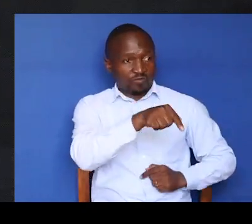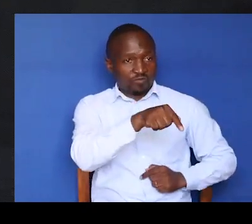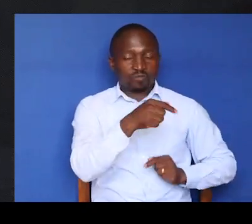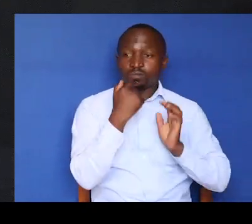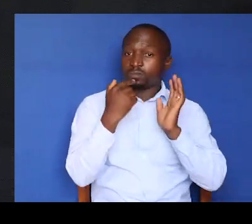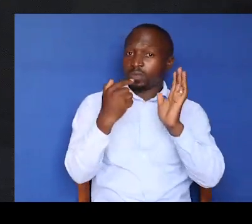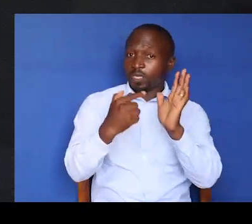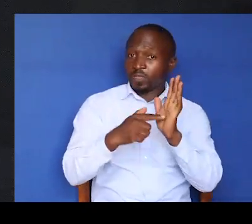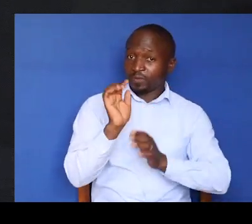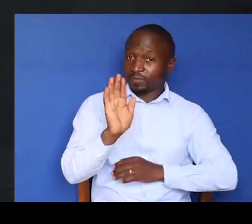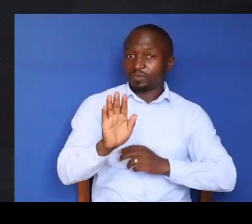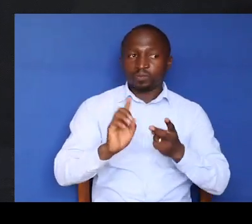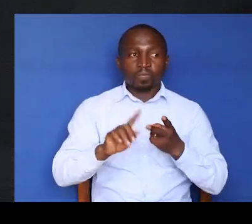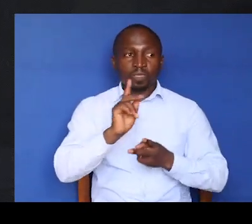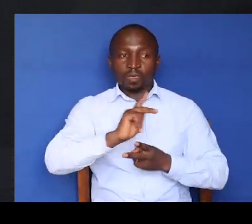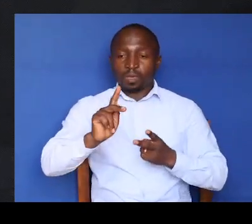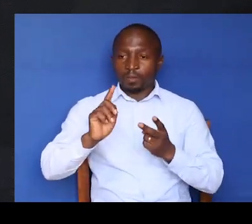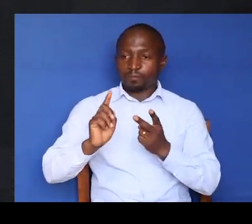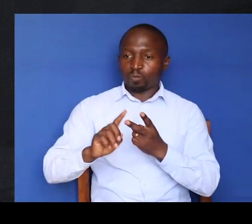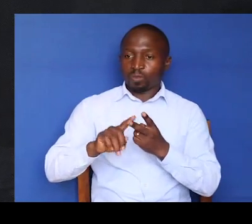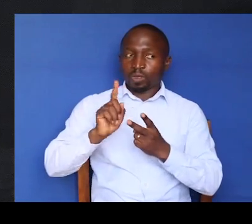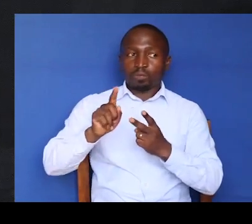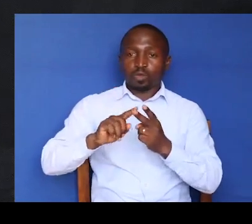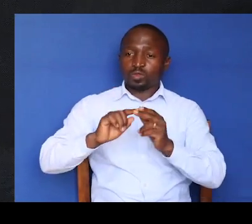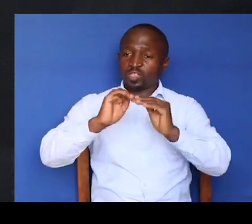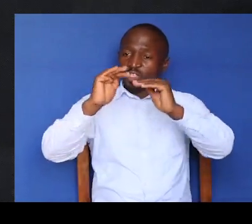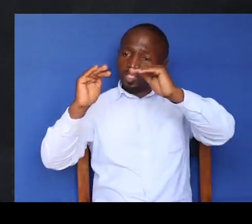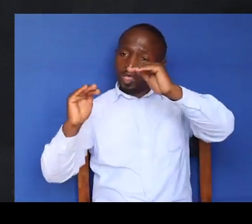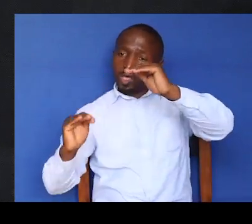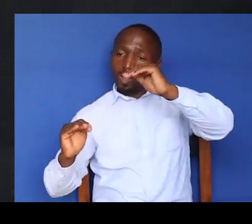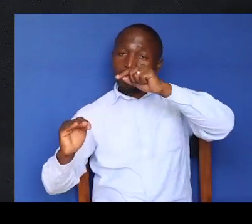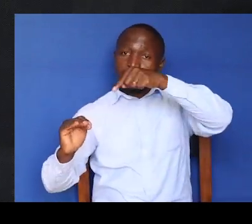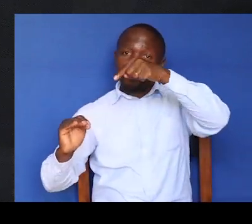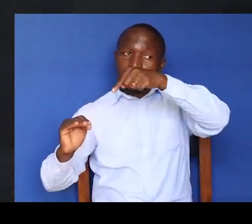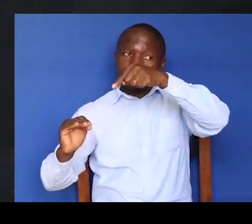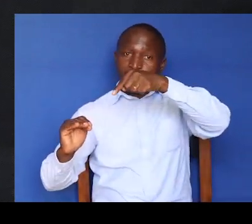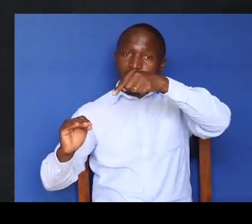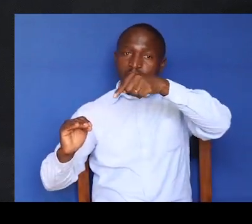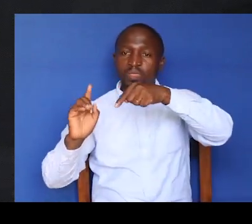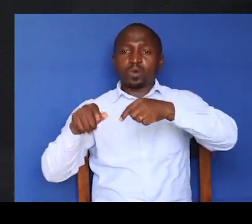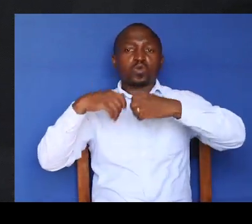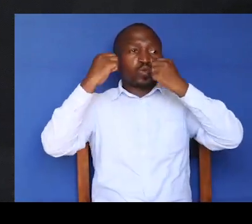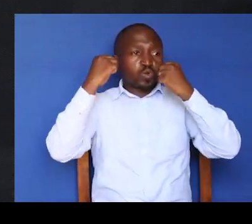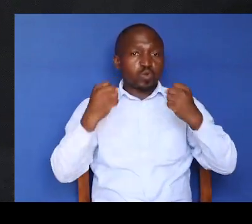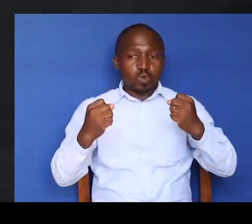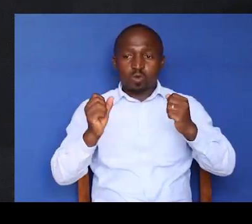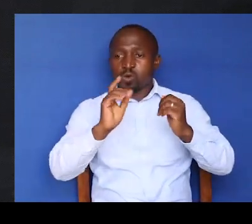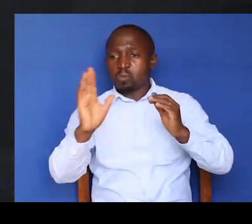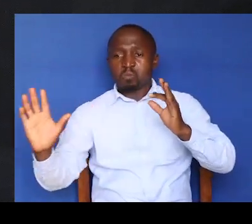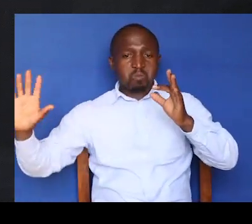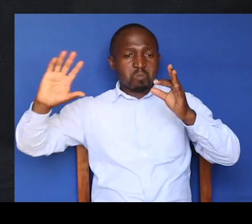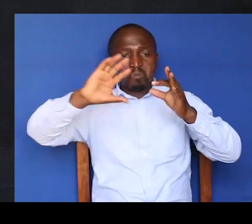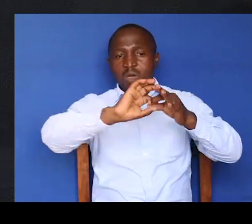It means if this is in the low-lying part, it becomes difficult for this river to